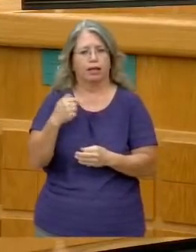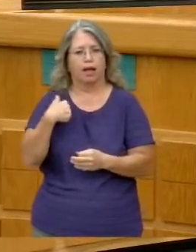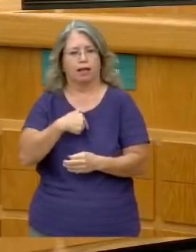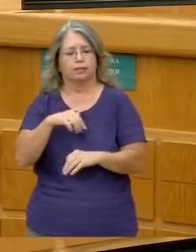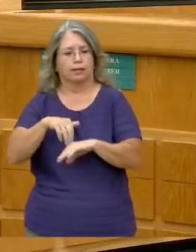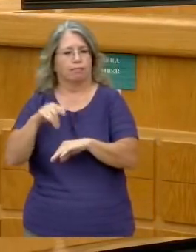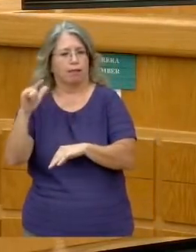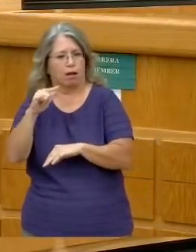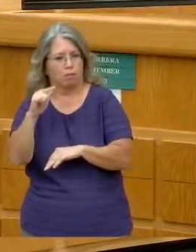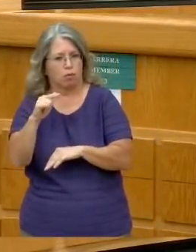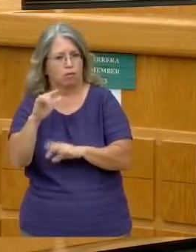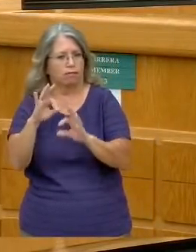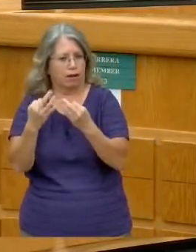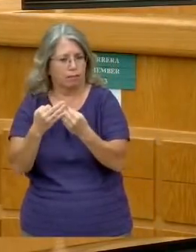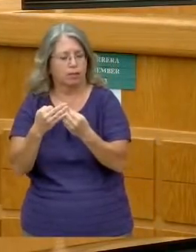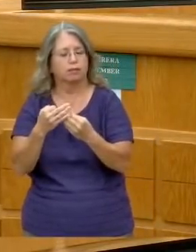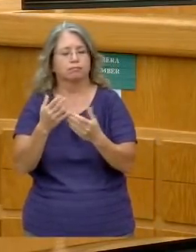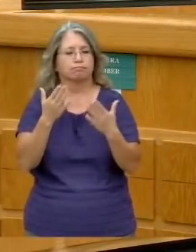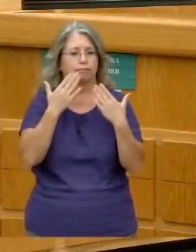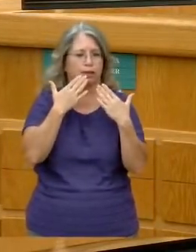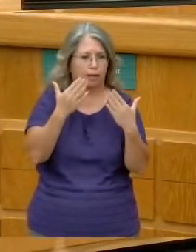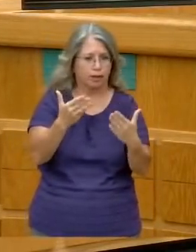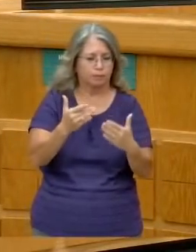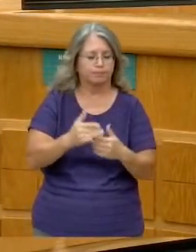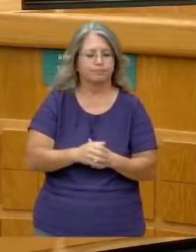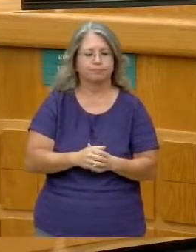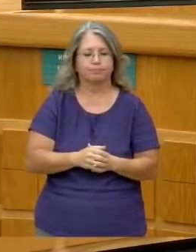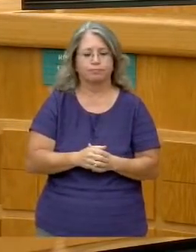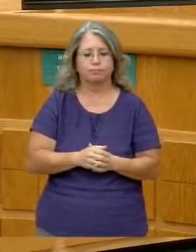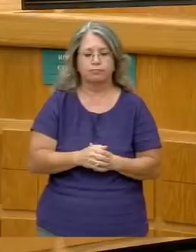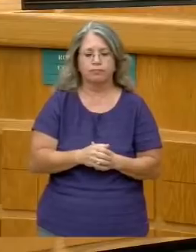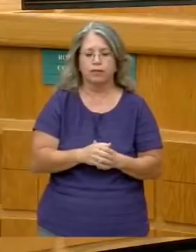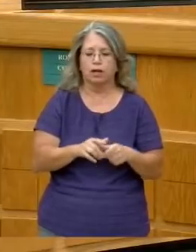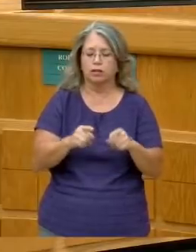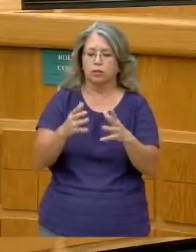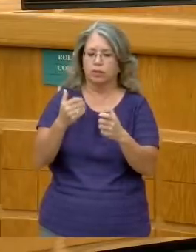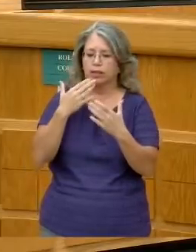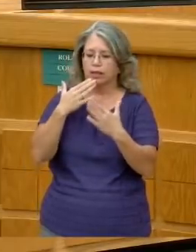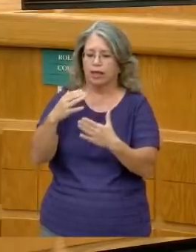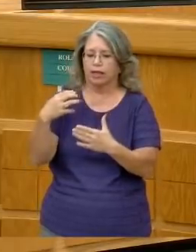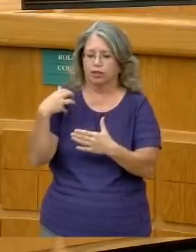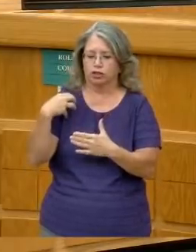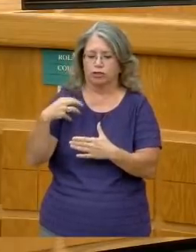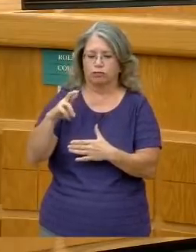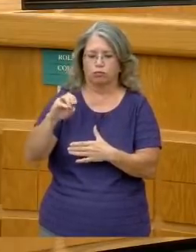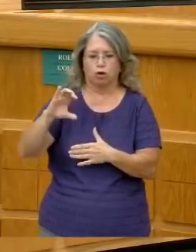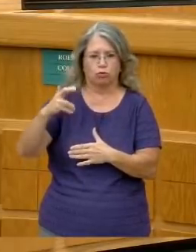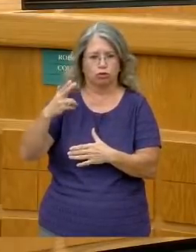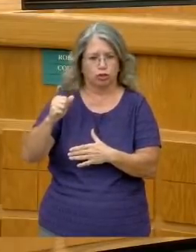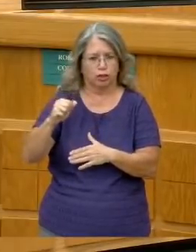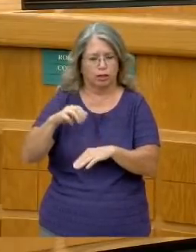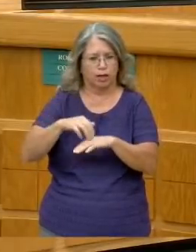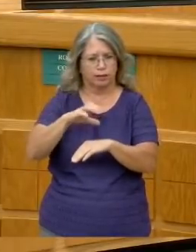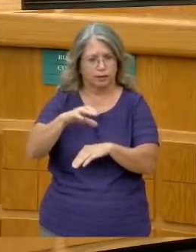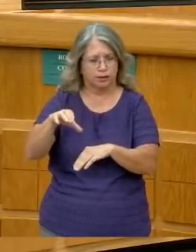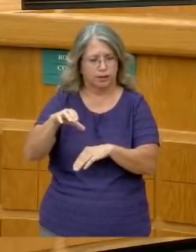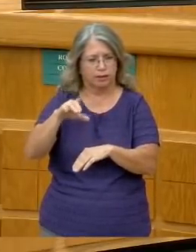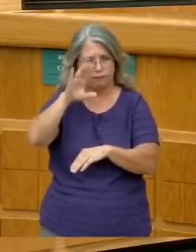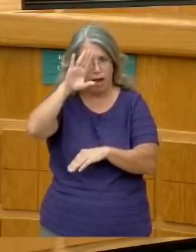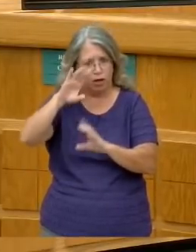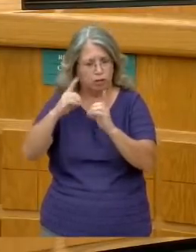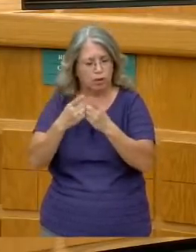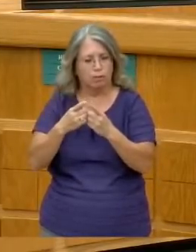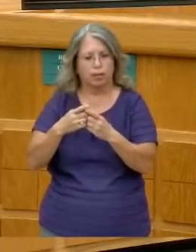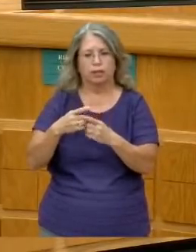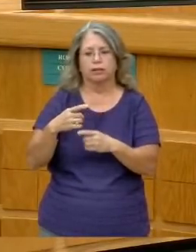you. I would also like to personally thank Chief Rocha at the Corpus Christi Fire Department and Chief Markle